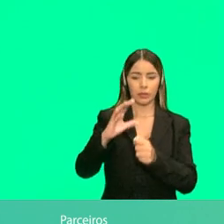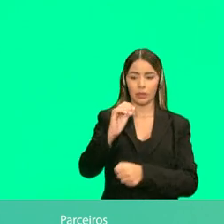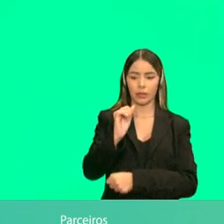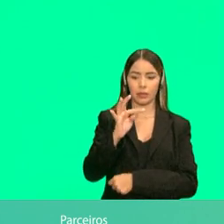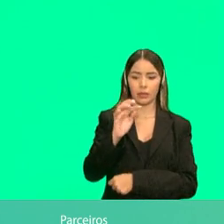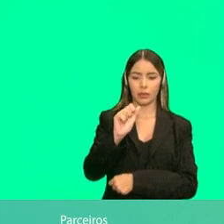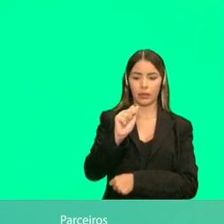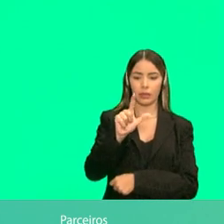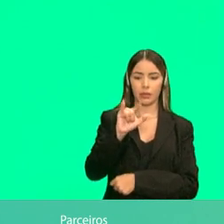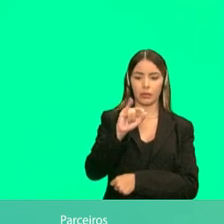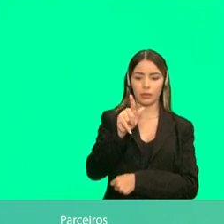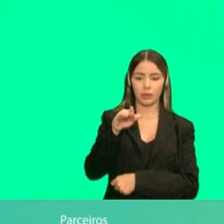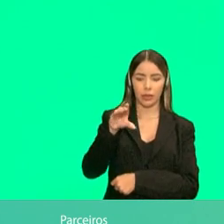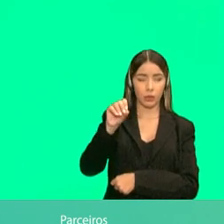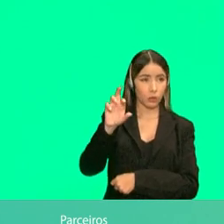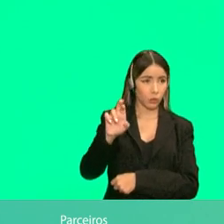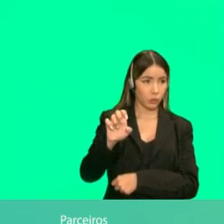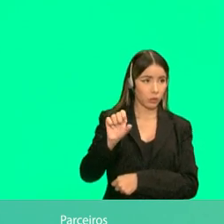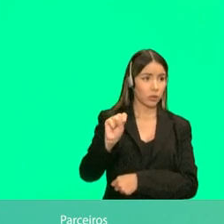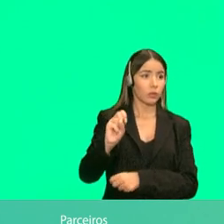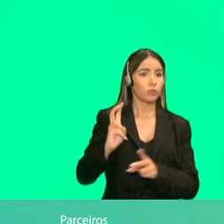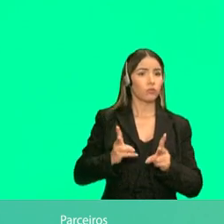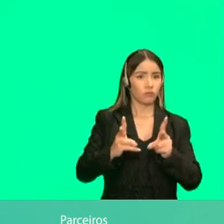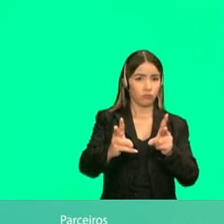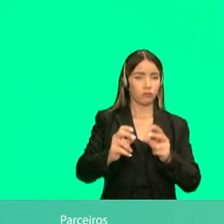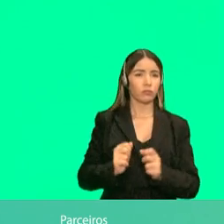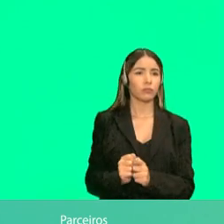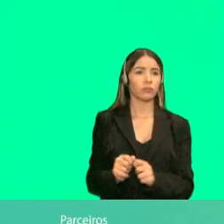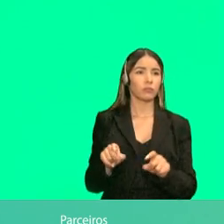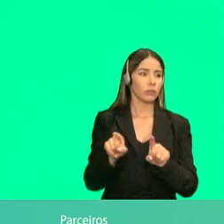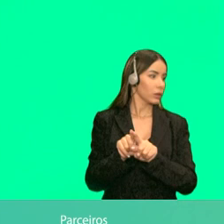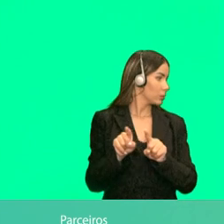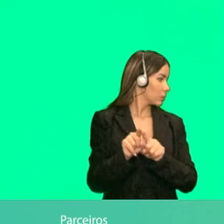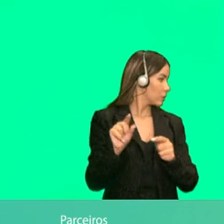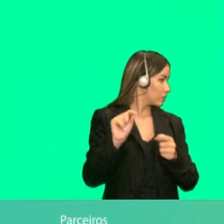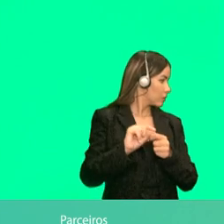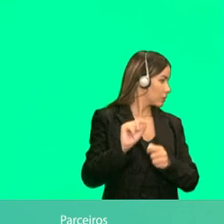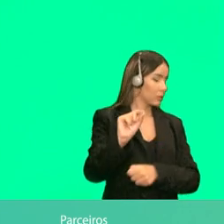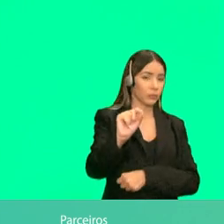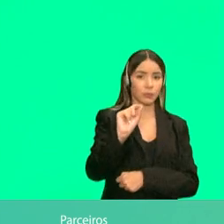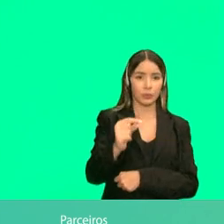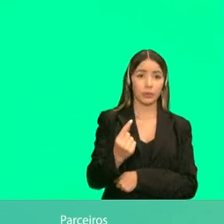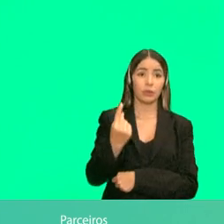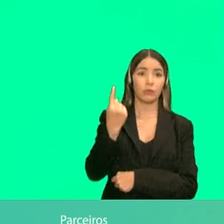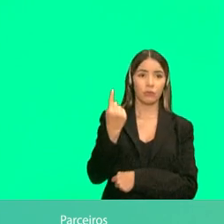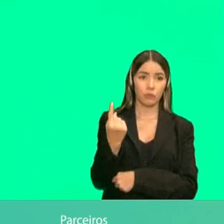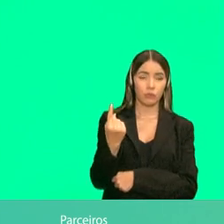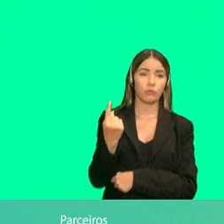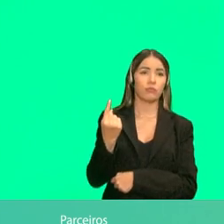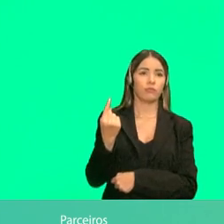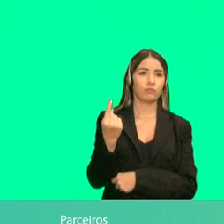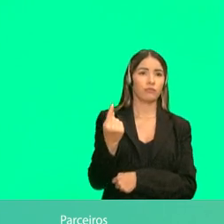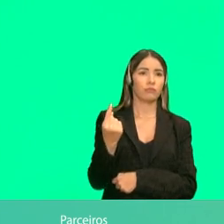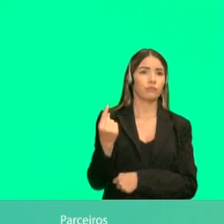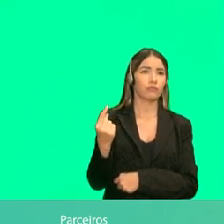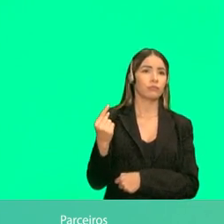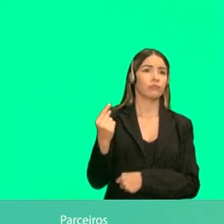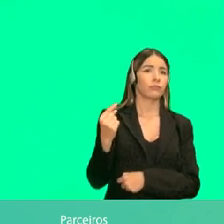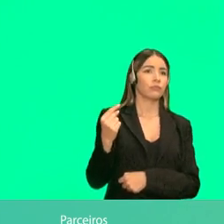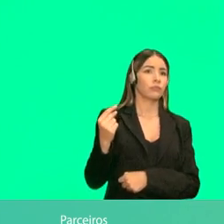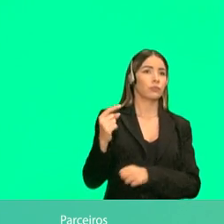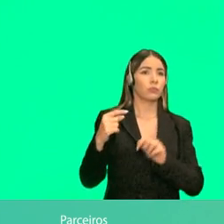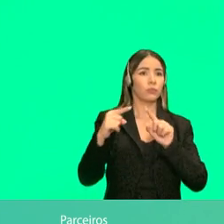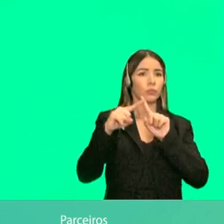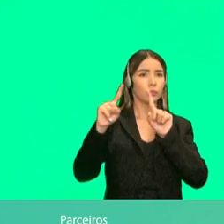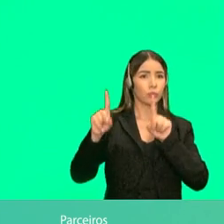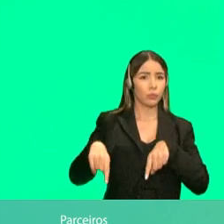efficiency. And we hope that we can have a significant energy